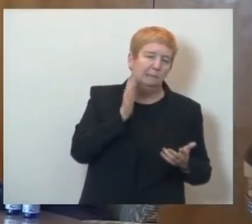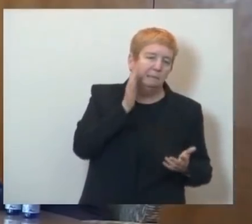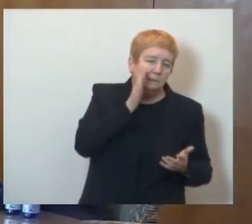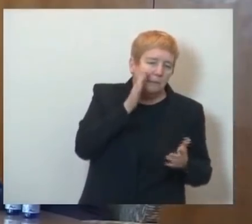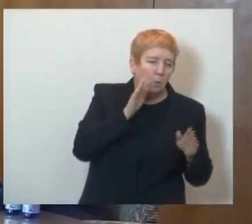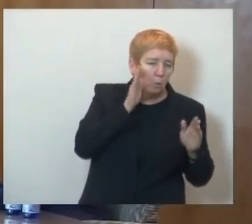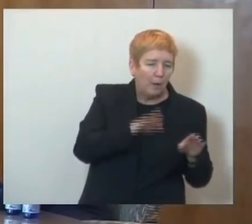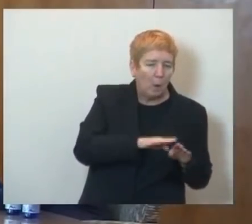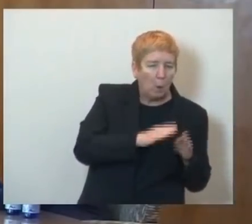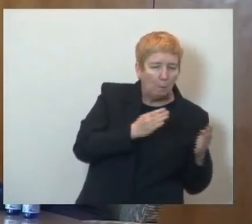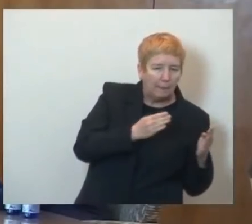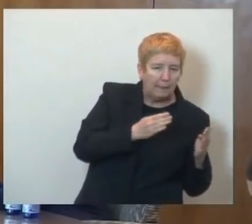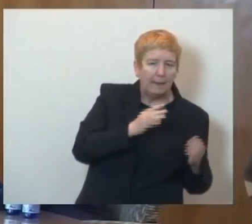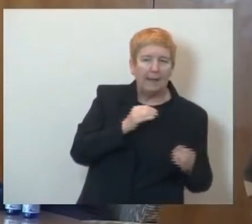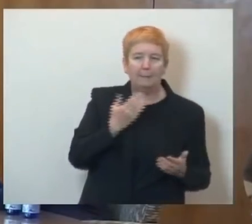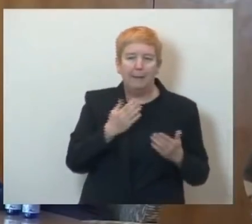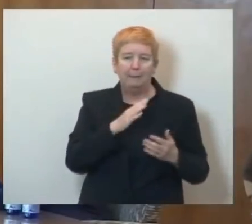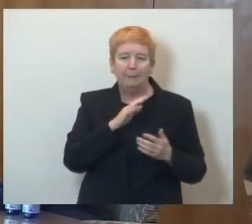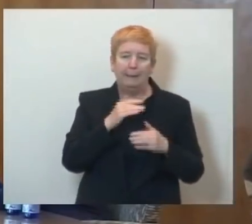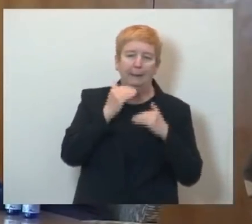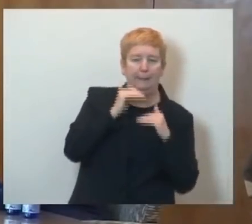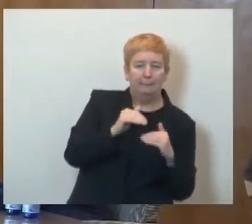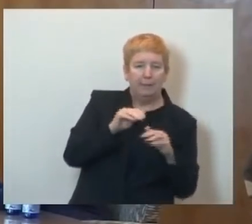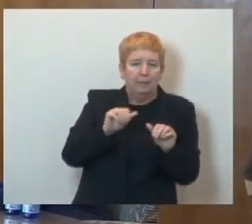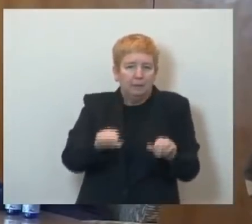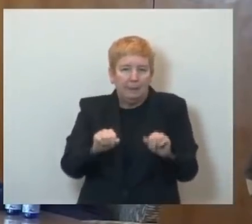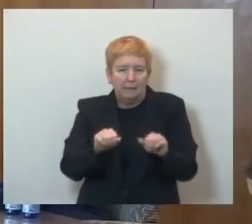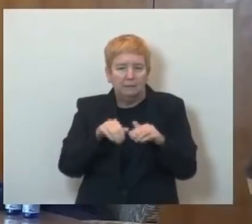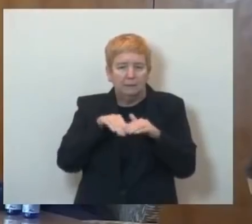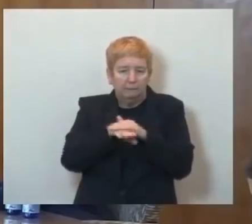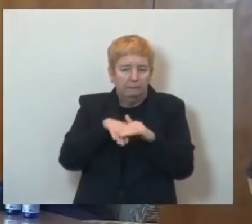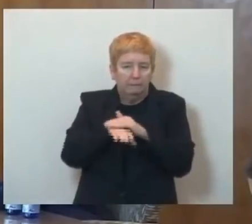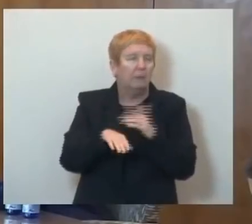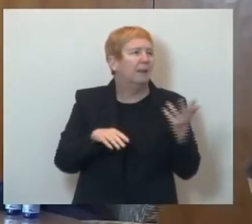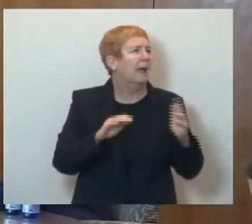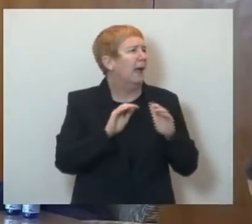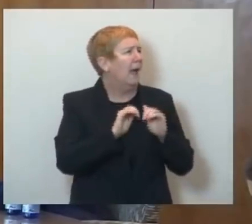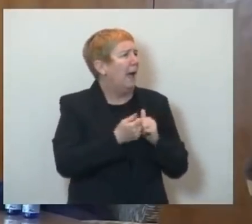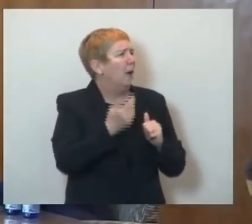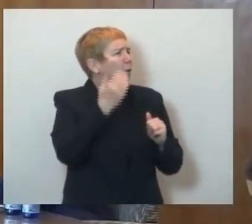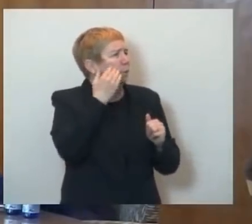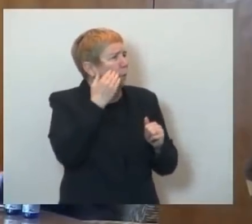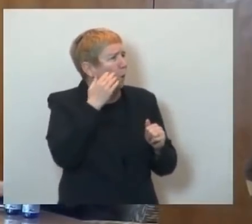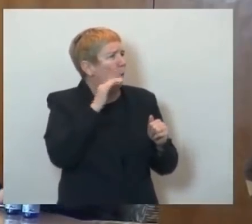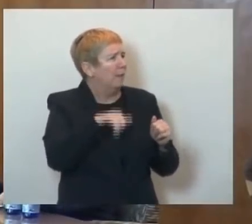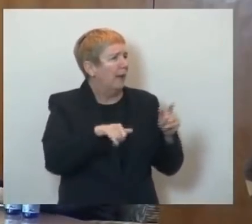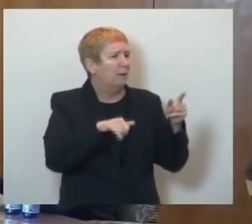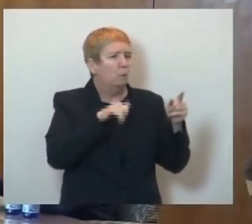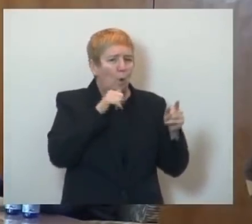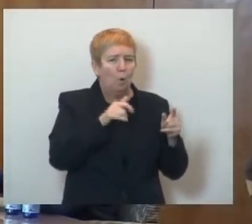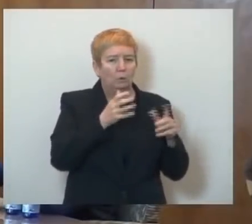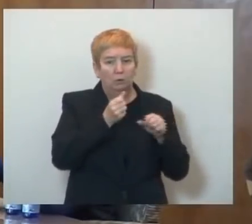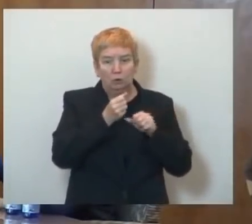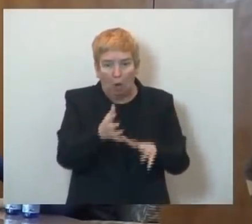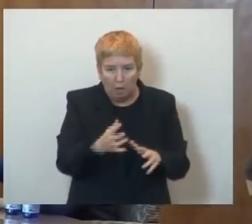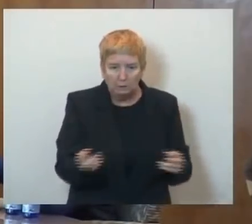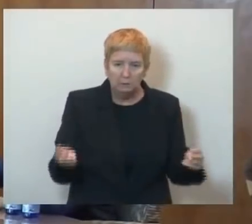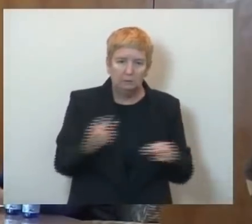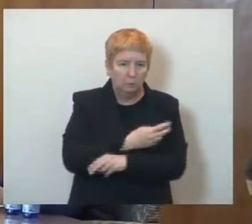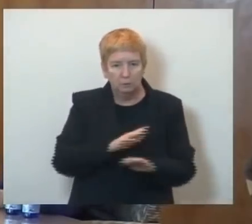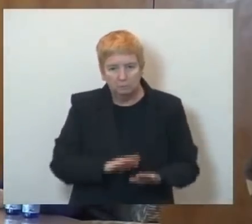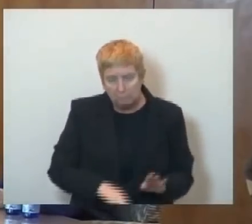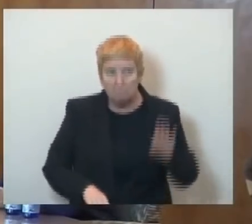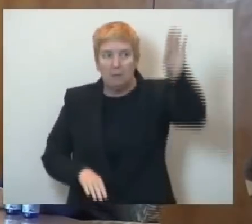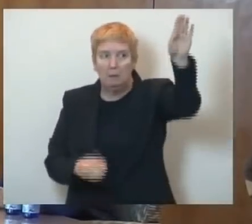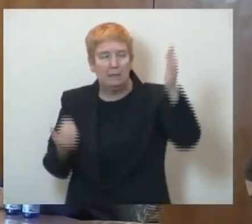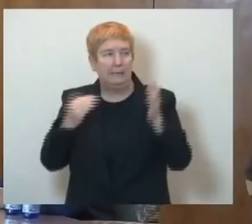capacity by mid-May. How do we know that that won't result in another spike in cases? And my